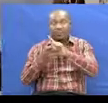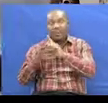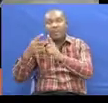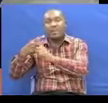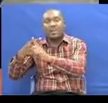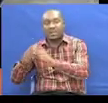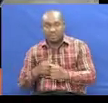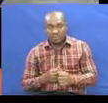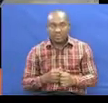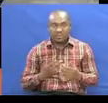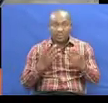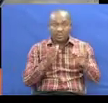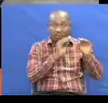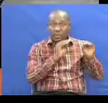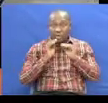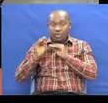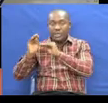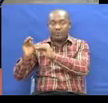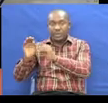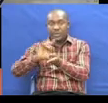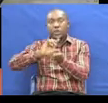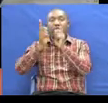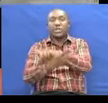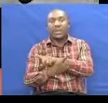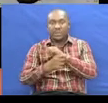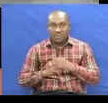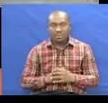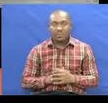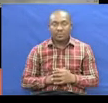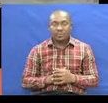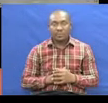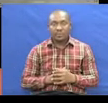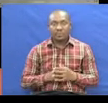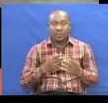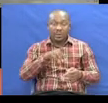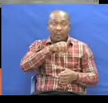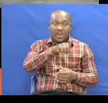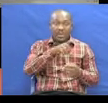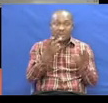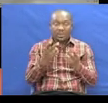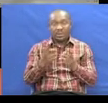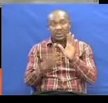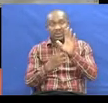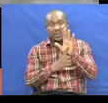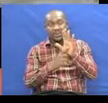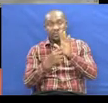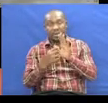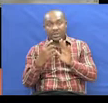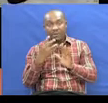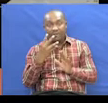6.4 plus 4.2. You are going to get what? 6 and